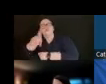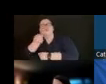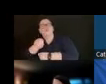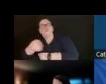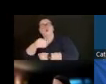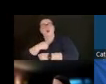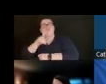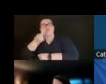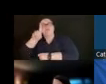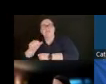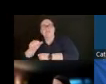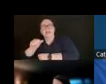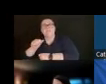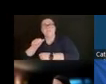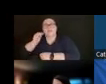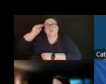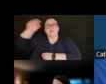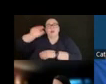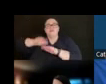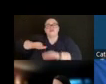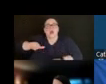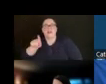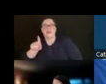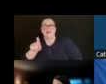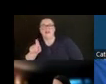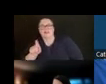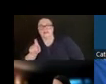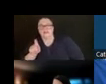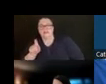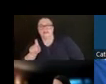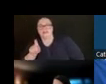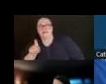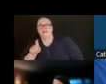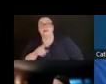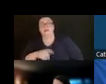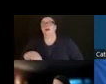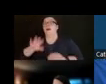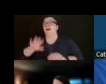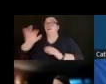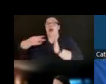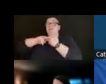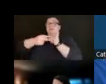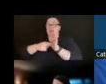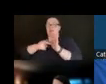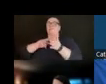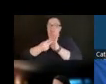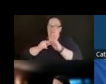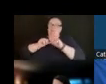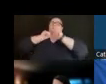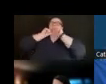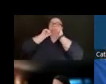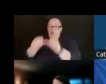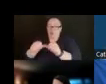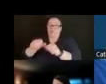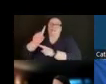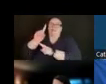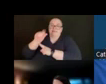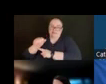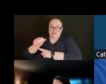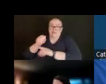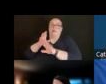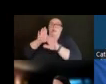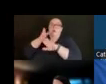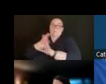disabled adult child? And a disabled adult child is defined as someone with a permanent disability present before the age of